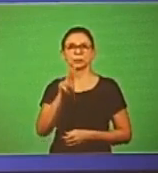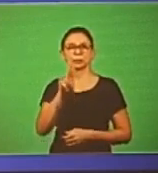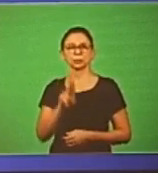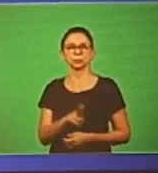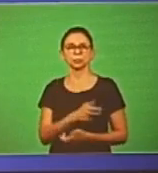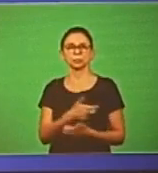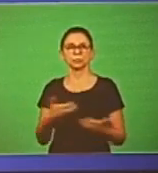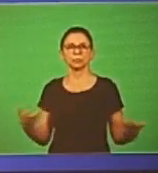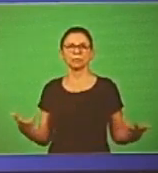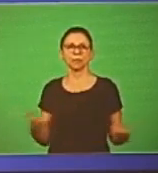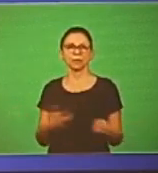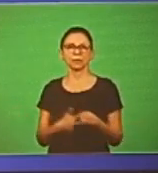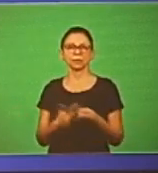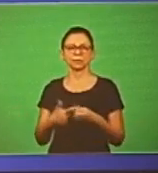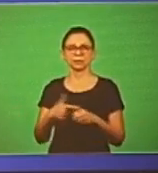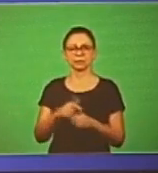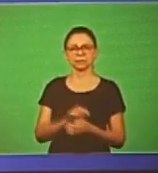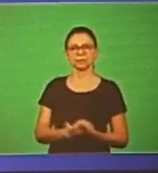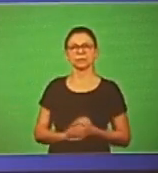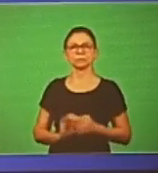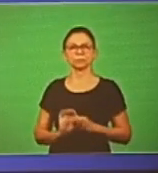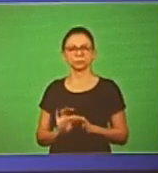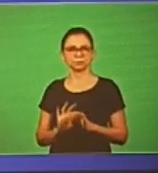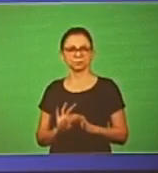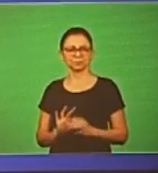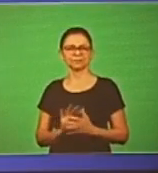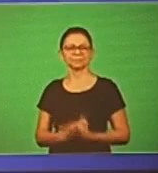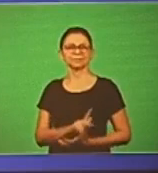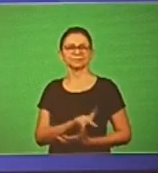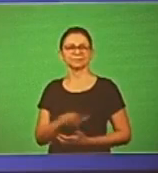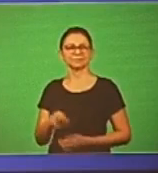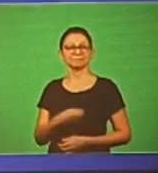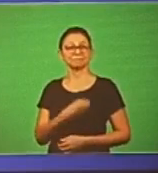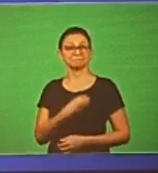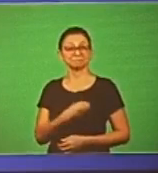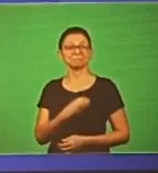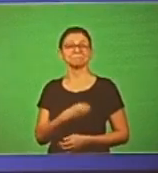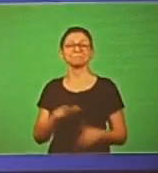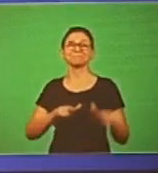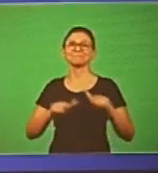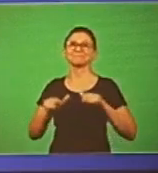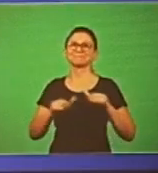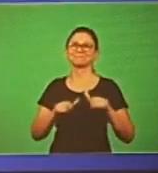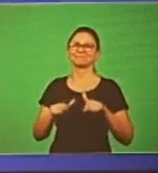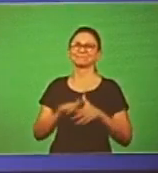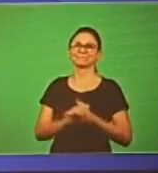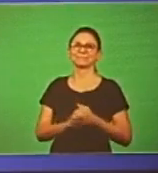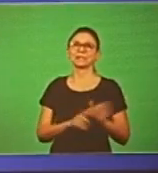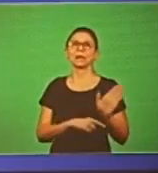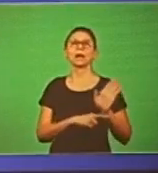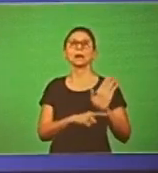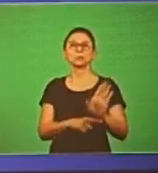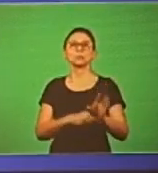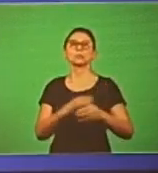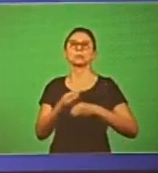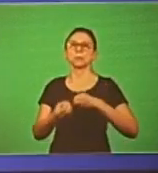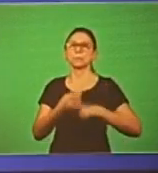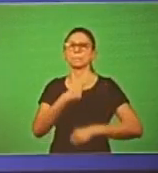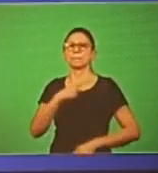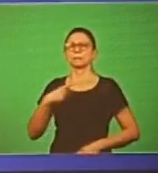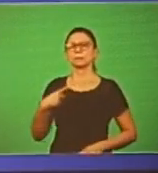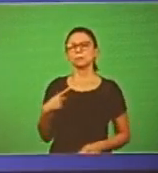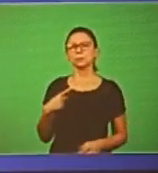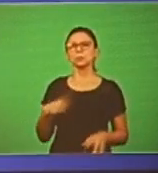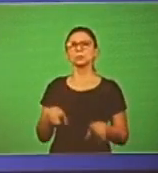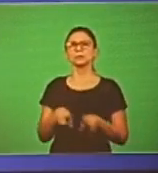Huariaca, and also Tarapoto. Our brethren there are participating on this work there with the help of pastors